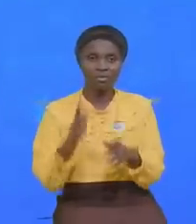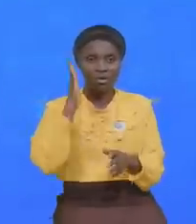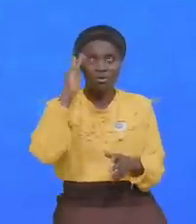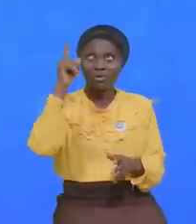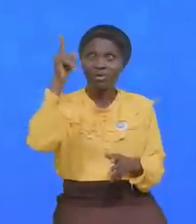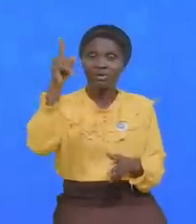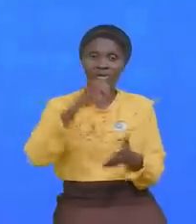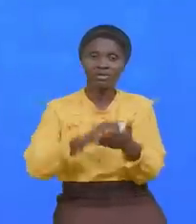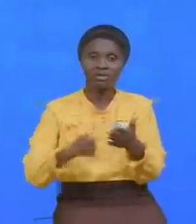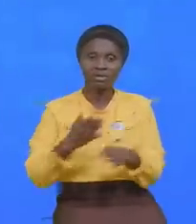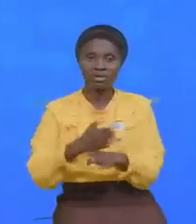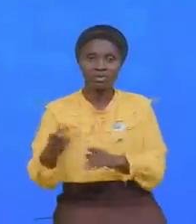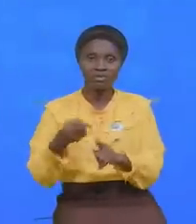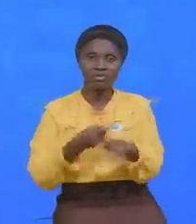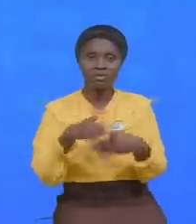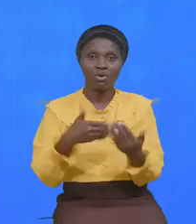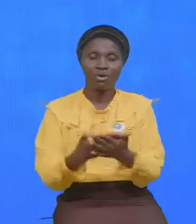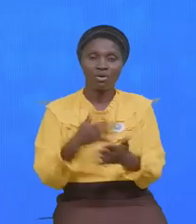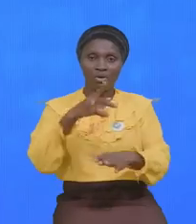earth.